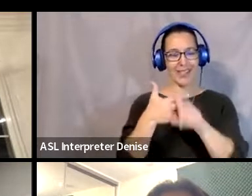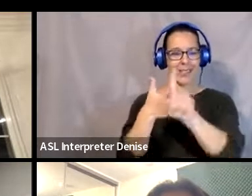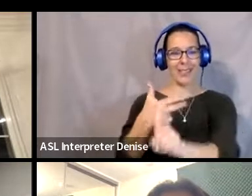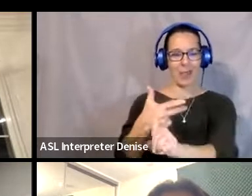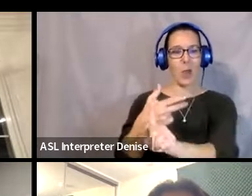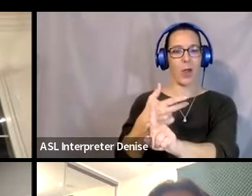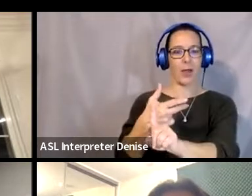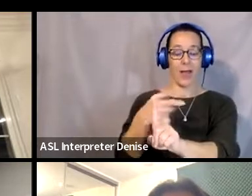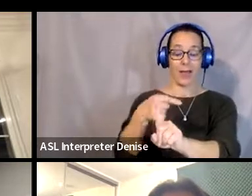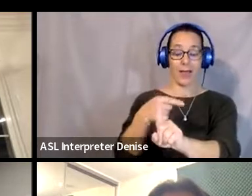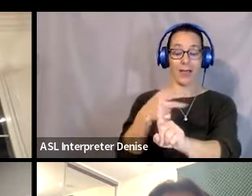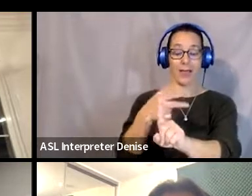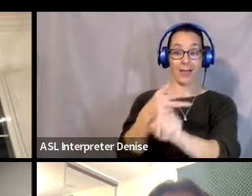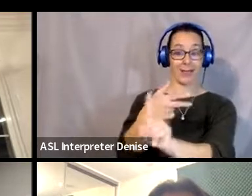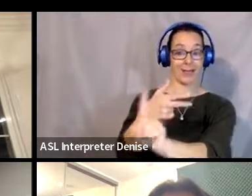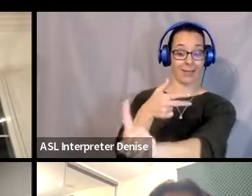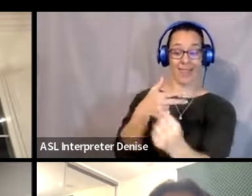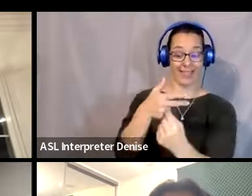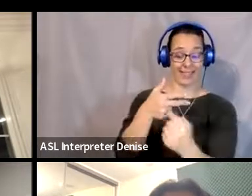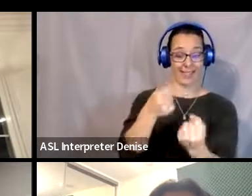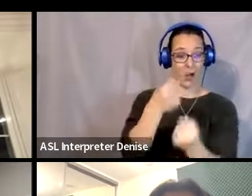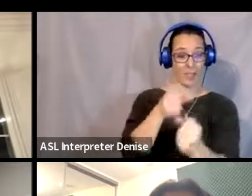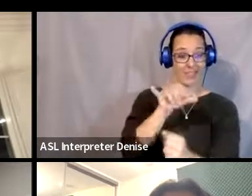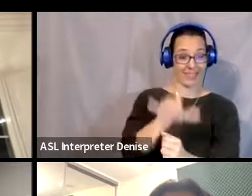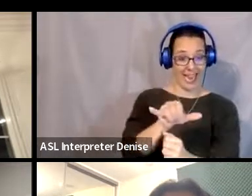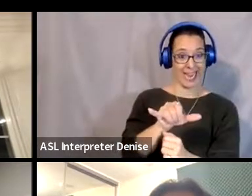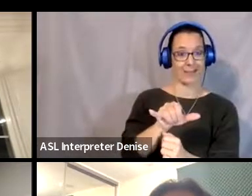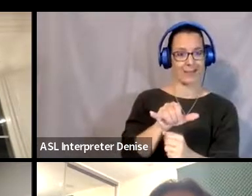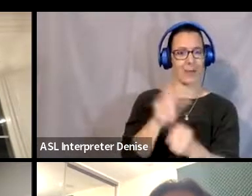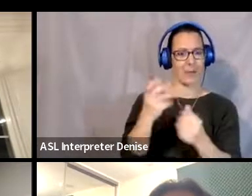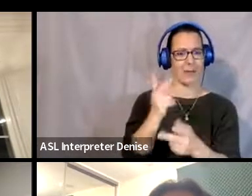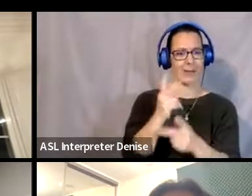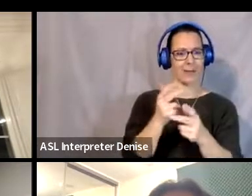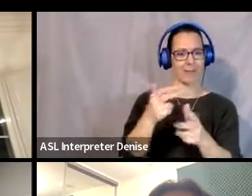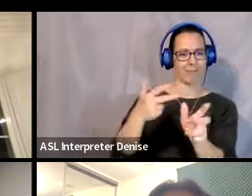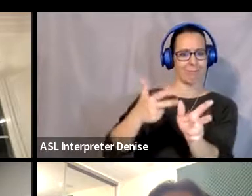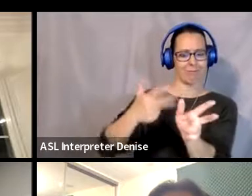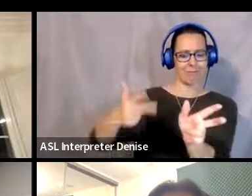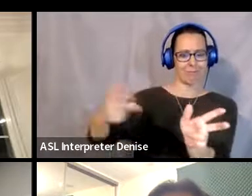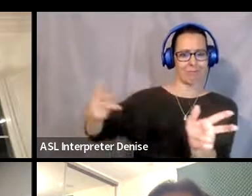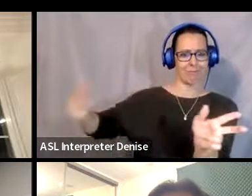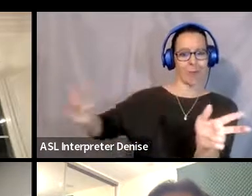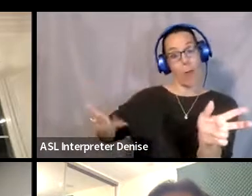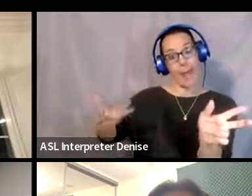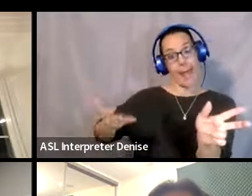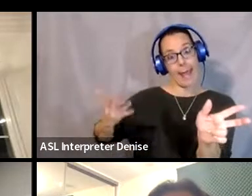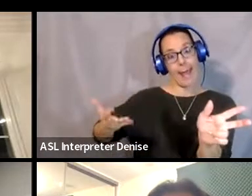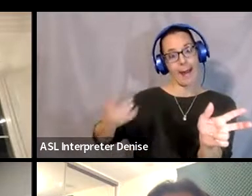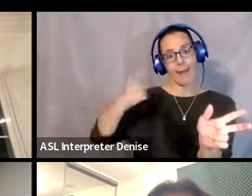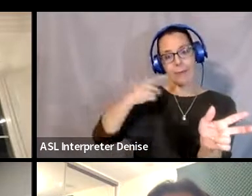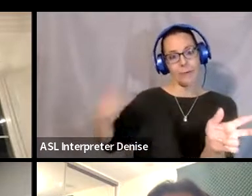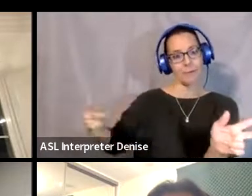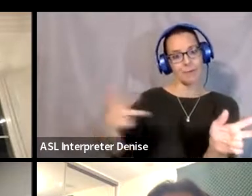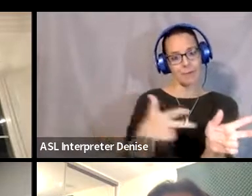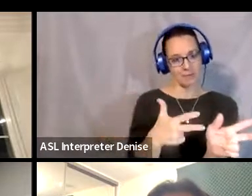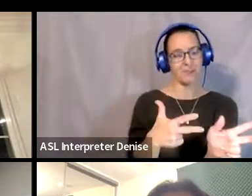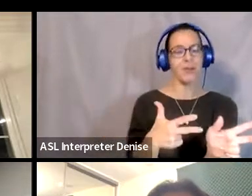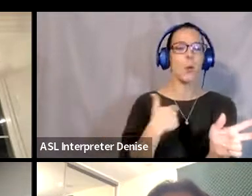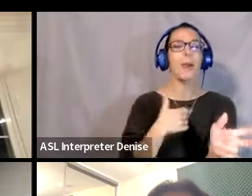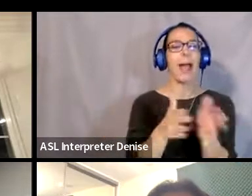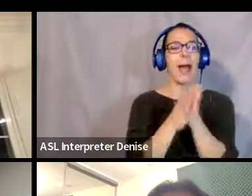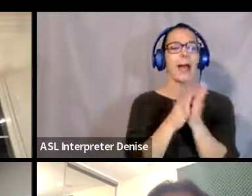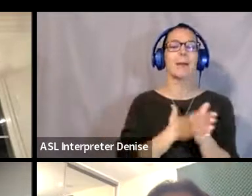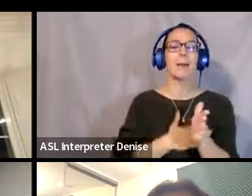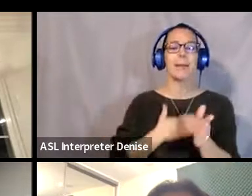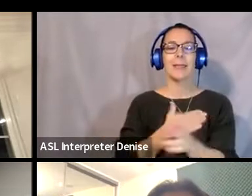can hold up a lot of people. And so we're going to just ask that you go down the hill to drop off and pick up. And so